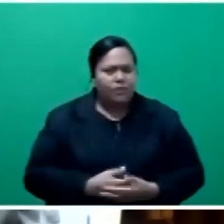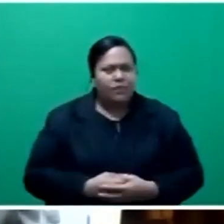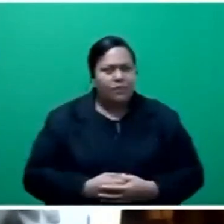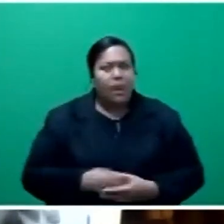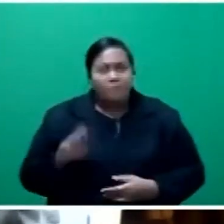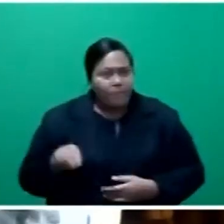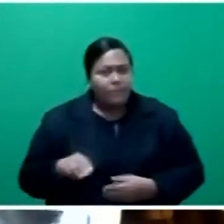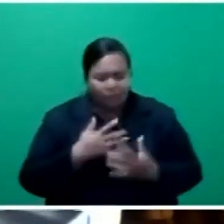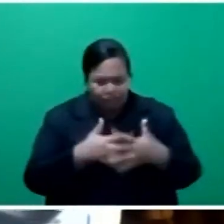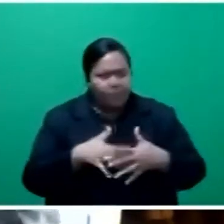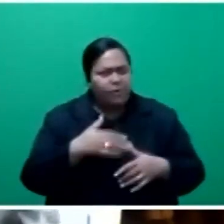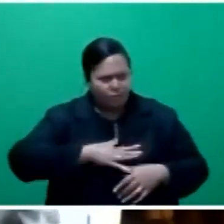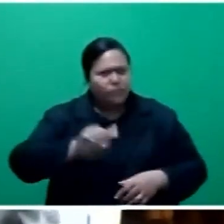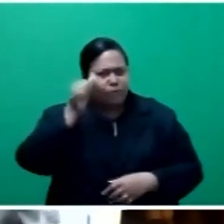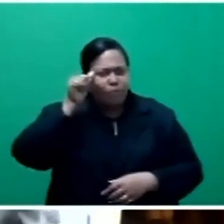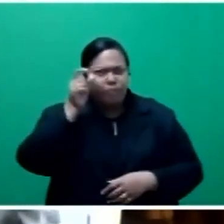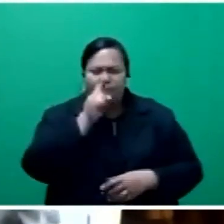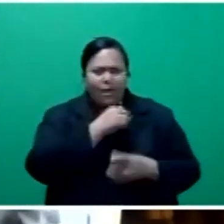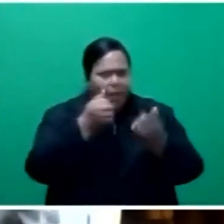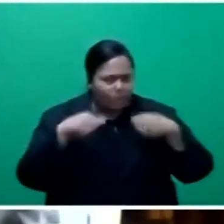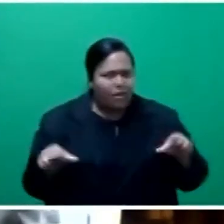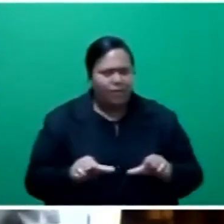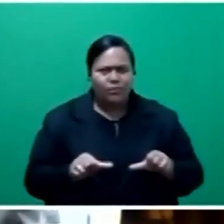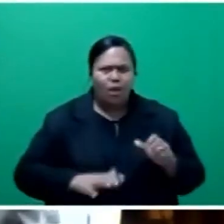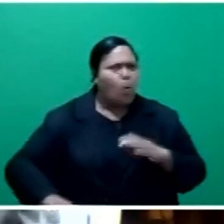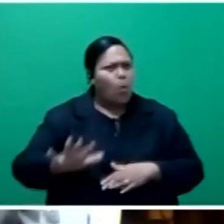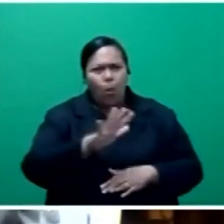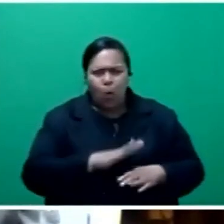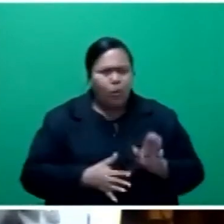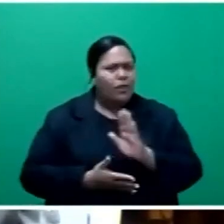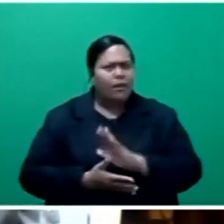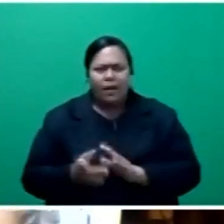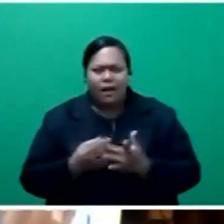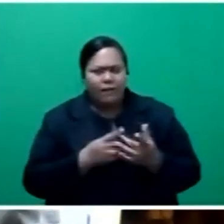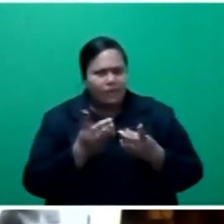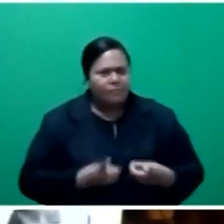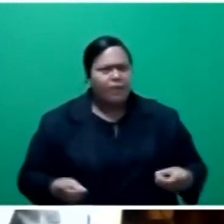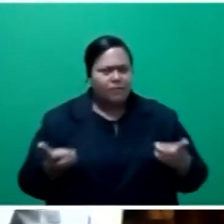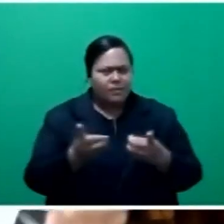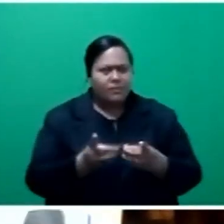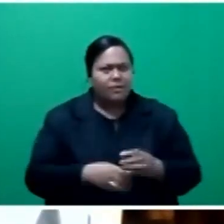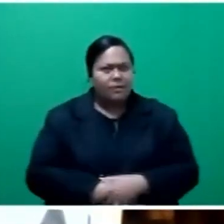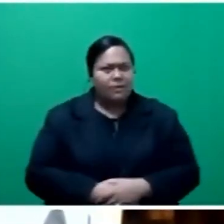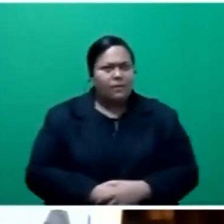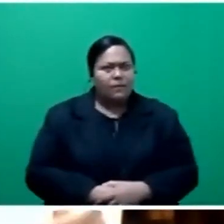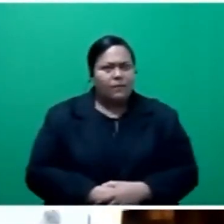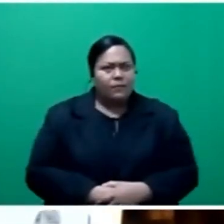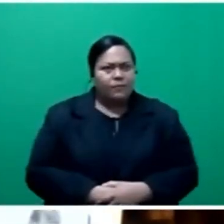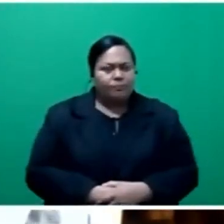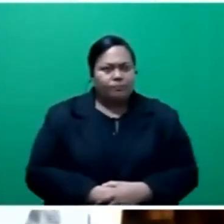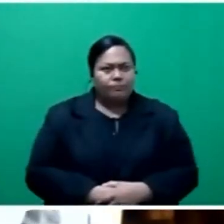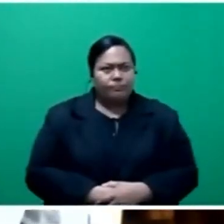want to know. Agriculture, all these other departments, high yielding ministries, high staff turnovers,